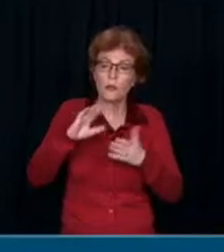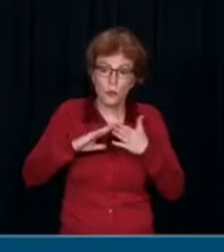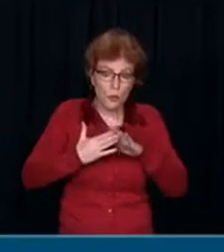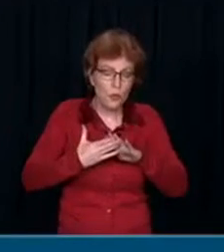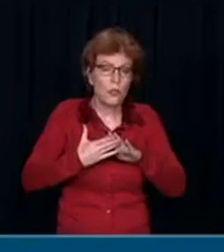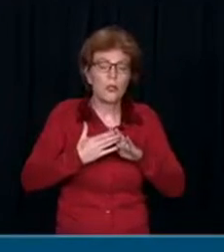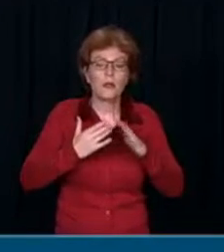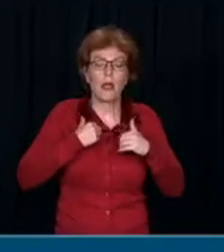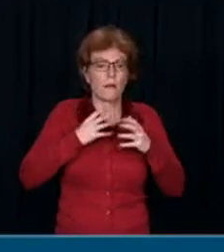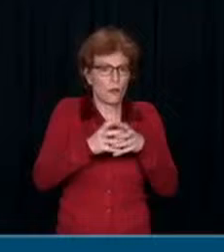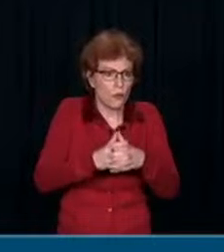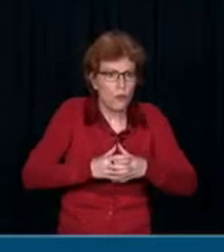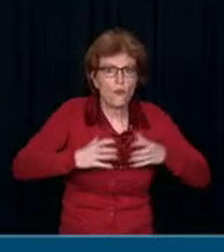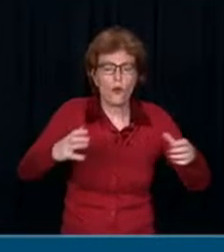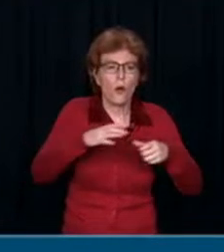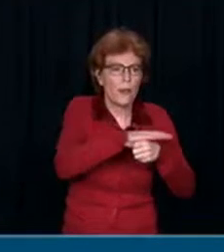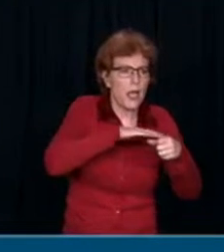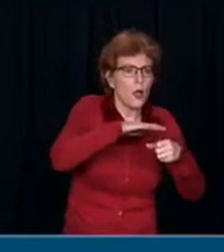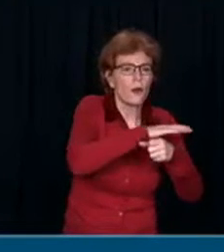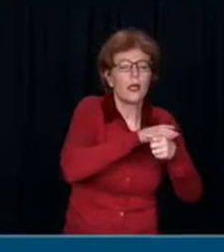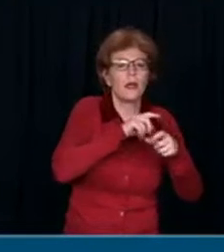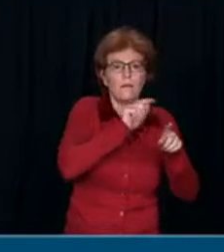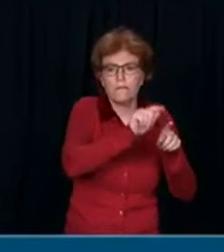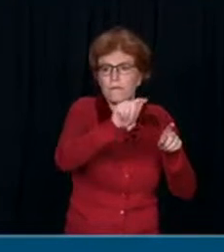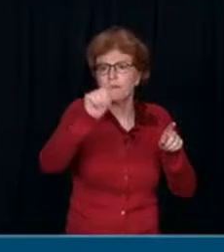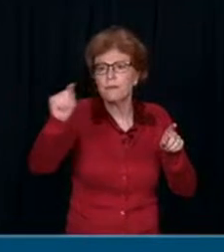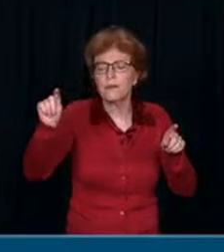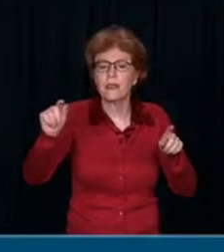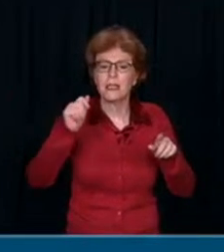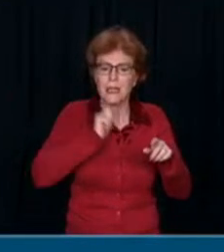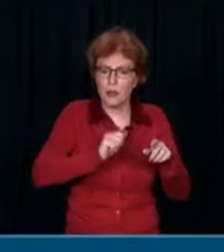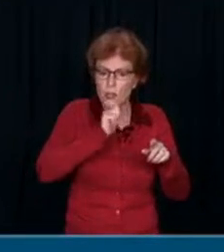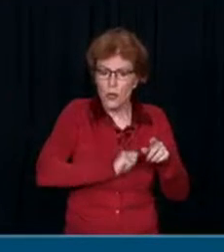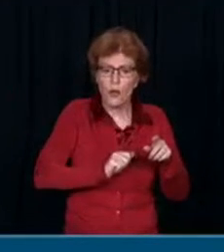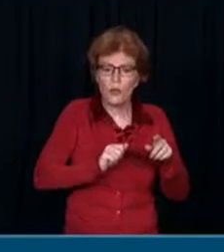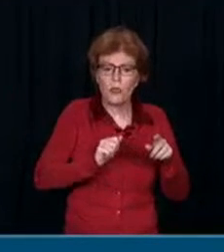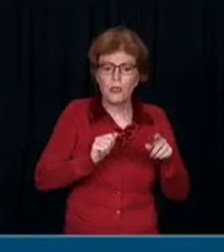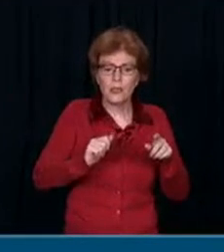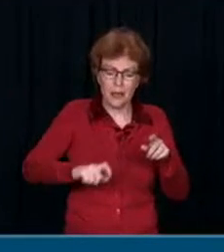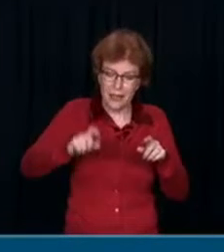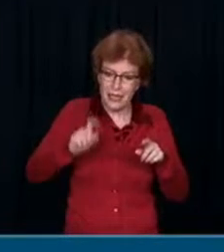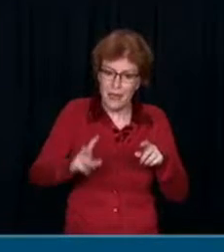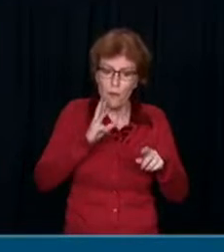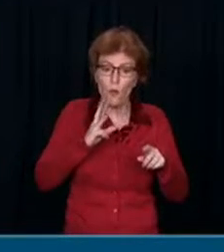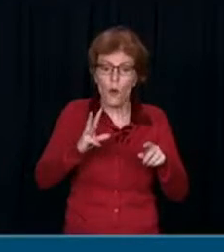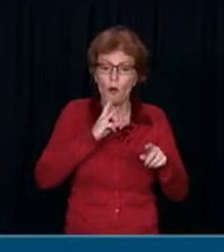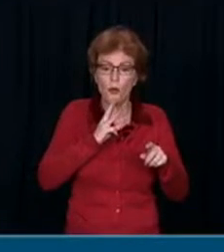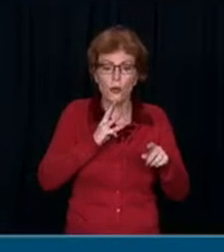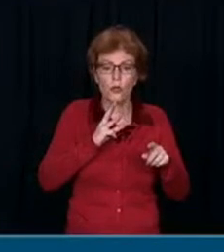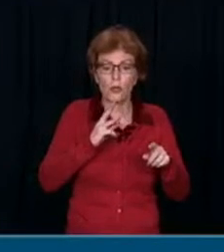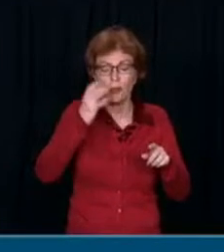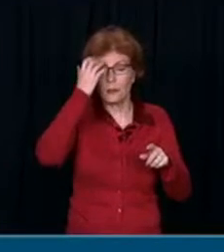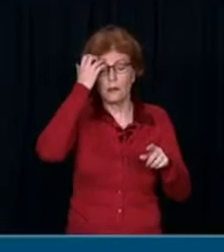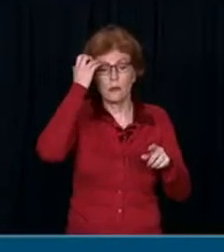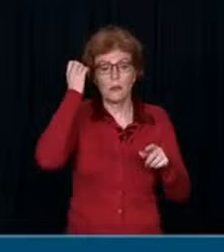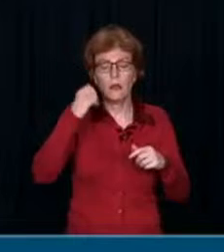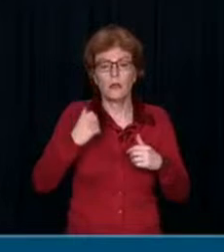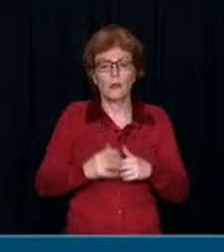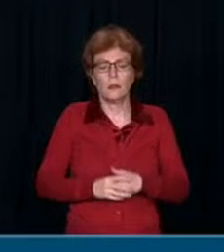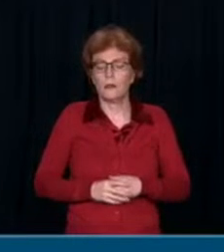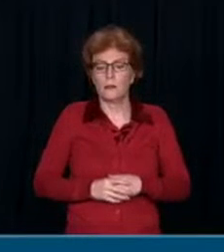have a lot of growth areas throughout the state of Arizona, and the need for water has